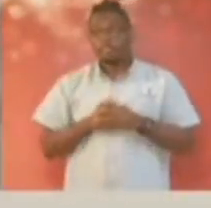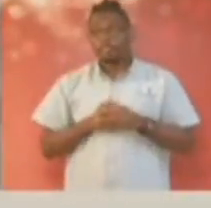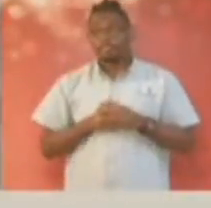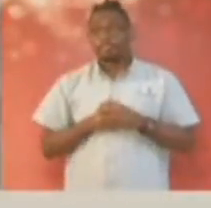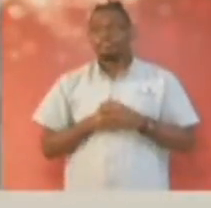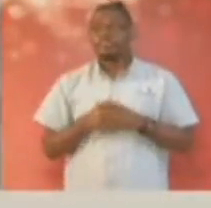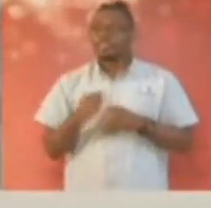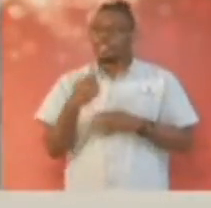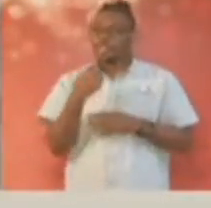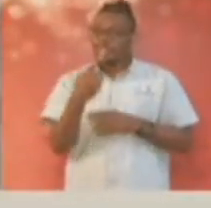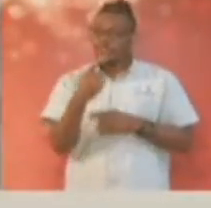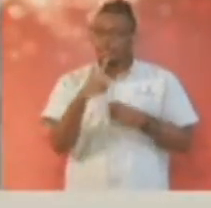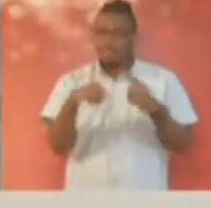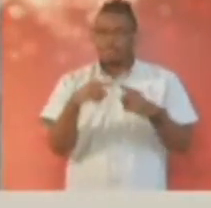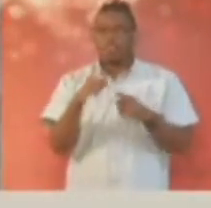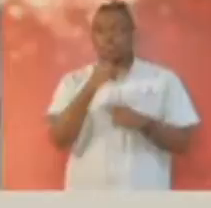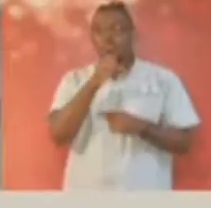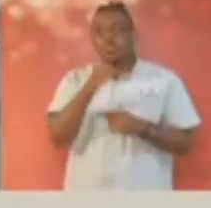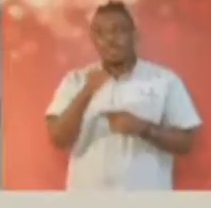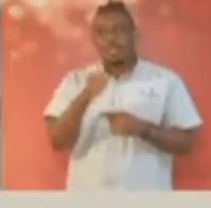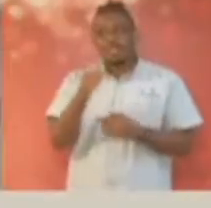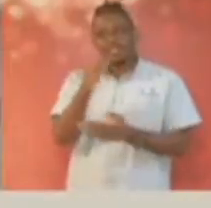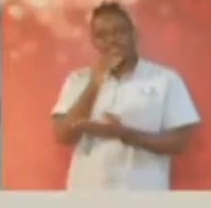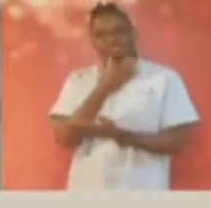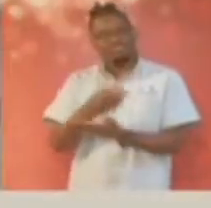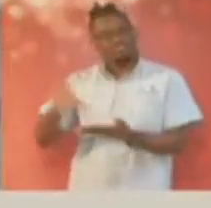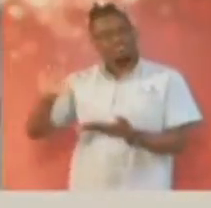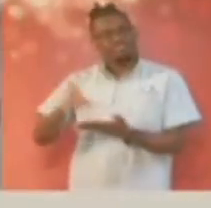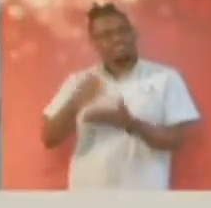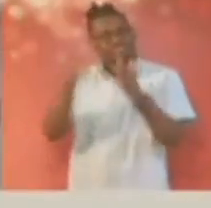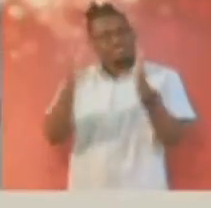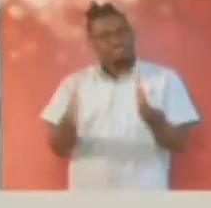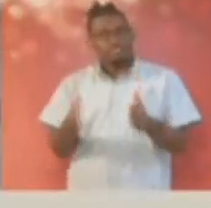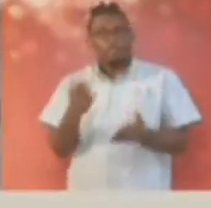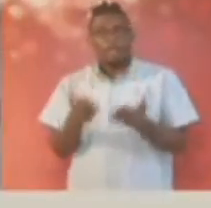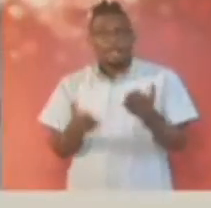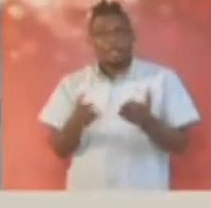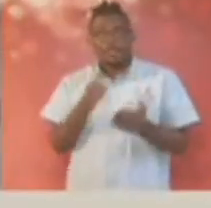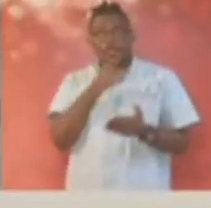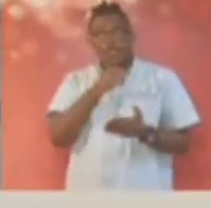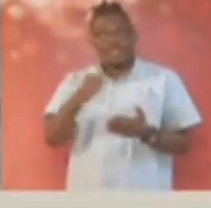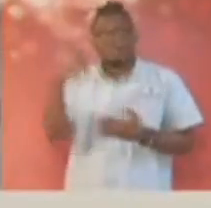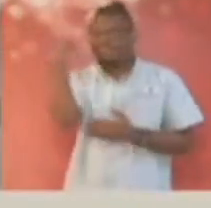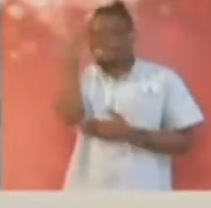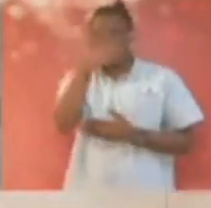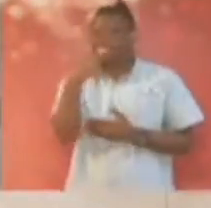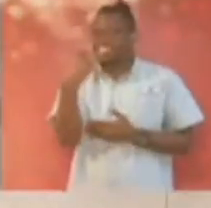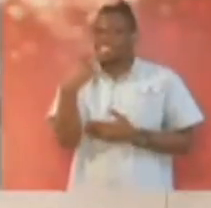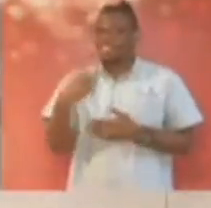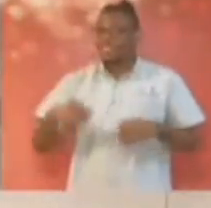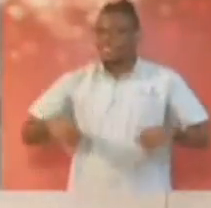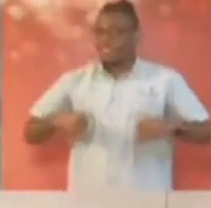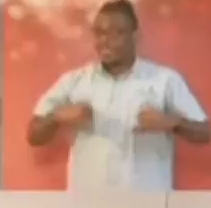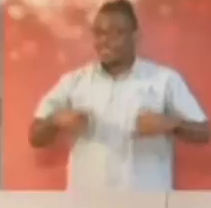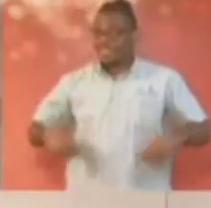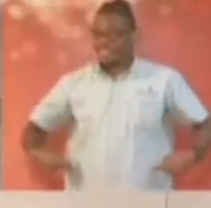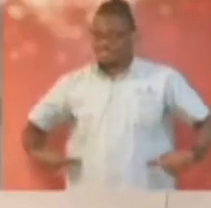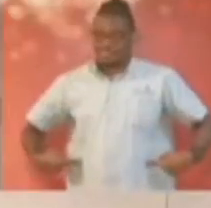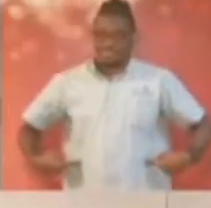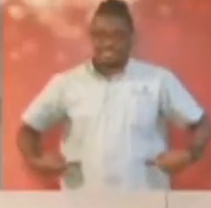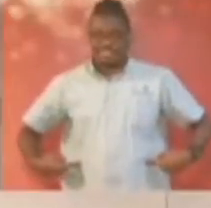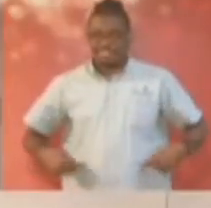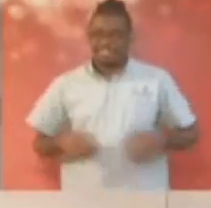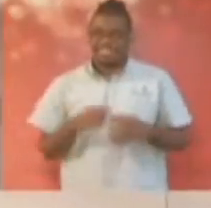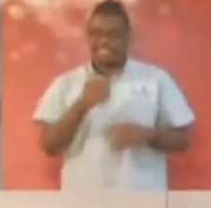who said, you may be old in your face, but you must be young in your waist. Thank you. Thank you so